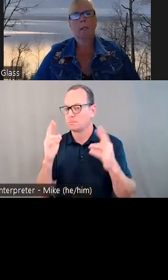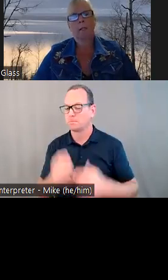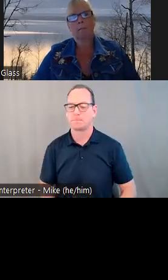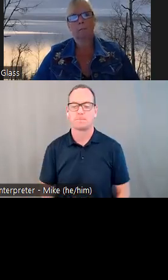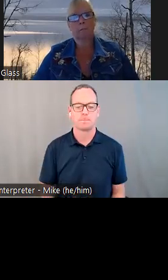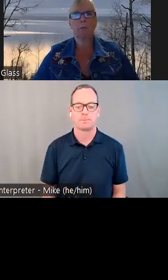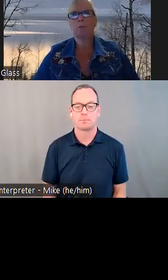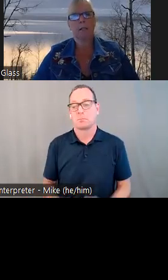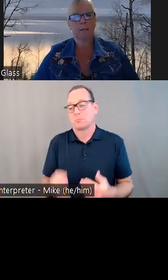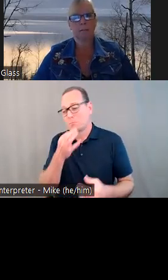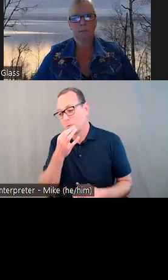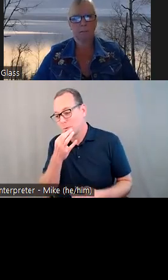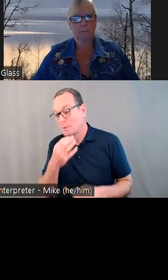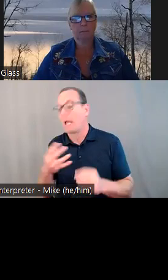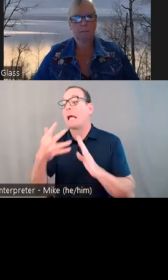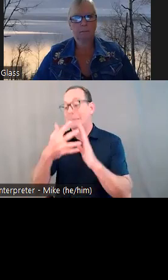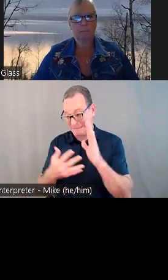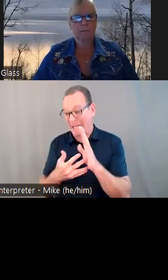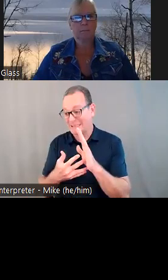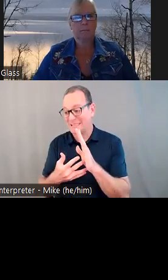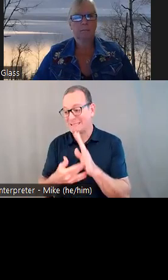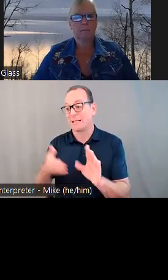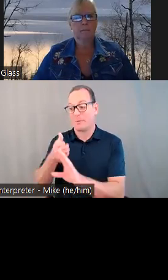Or later, sooner or later.